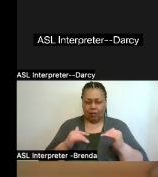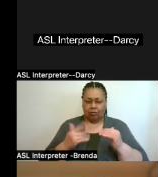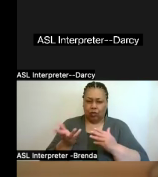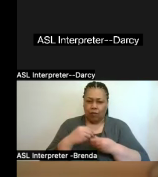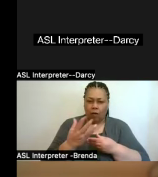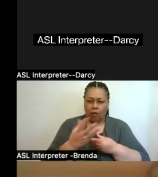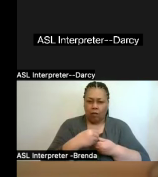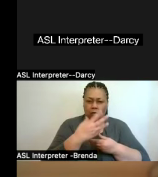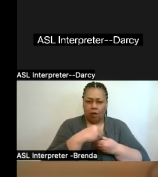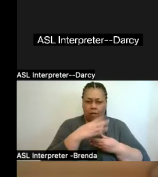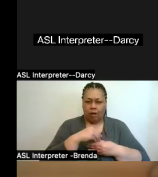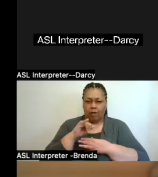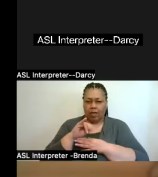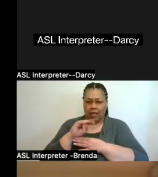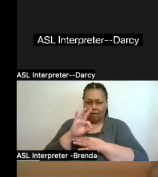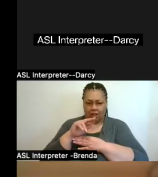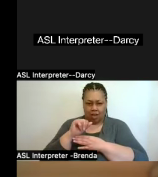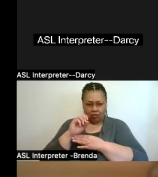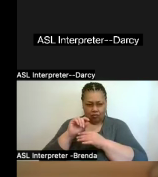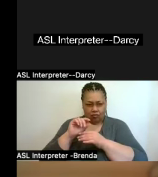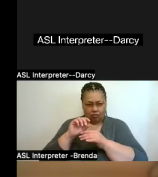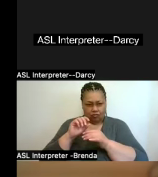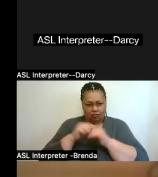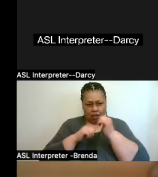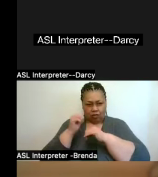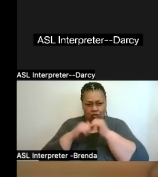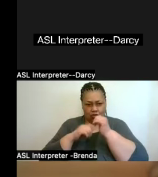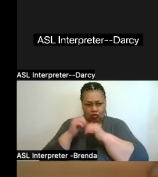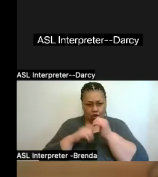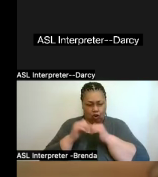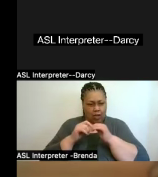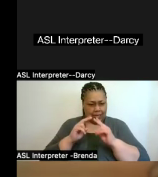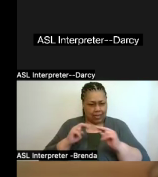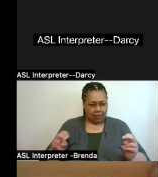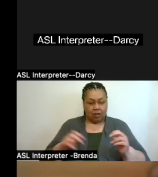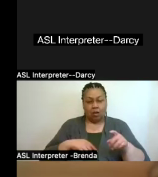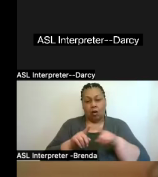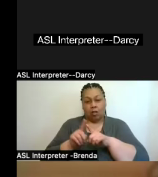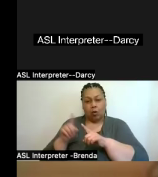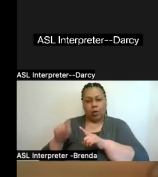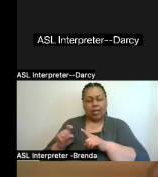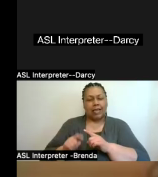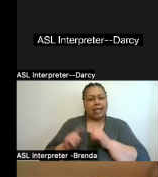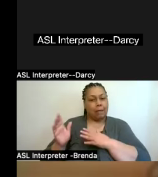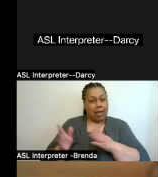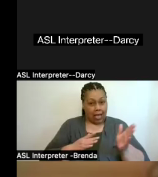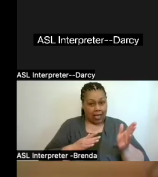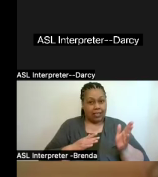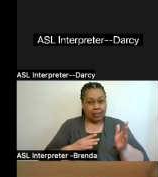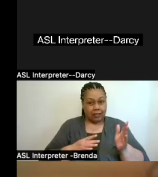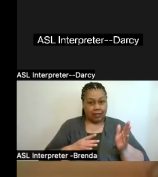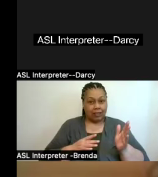the infrastructure systems. At the same time, we also need infrastructure resilience plans